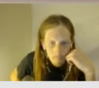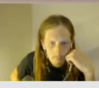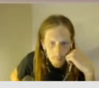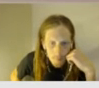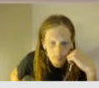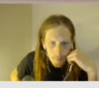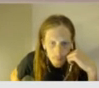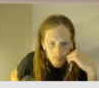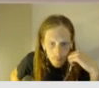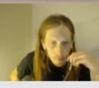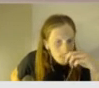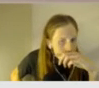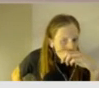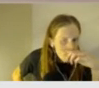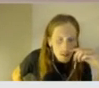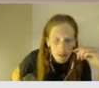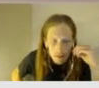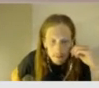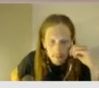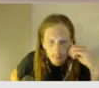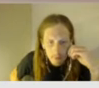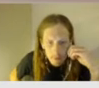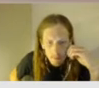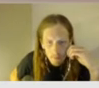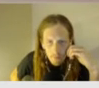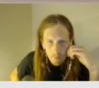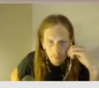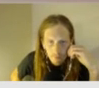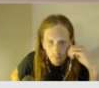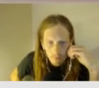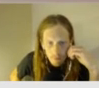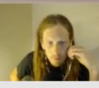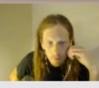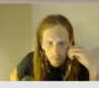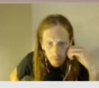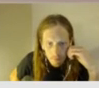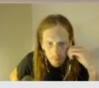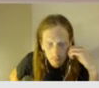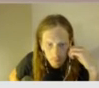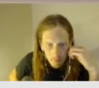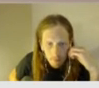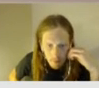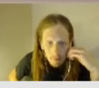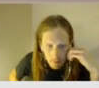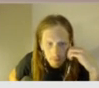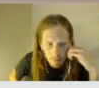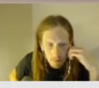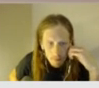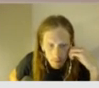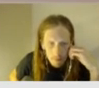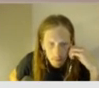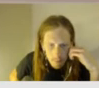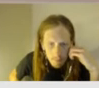I just try to shoot away. And I've learned that it's usually better to ask for forgiveness than it is for permission. And